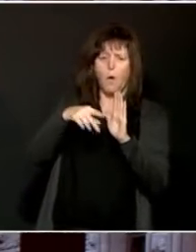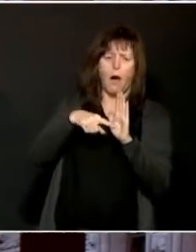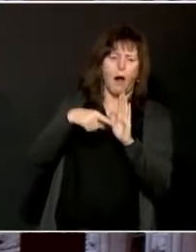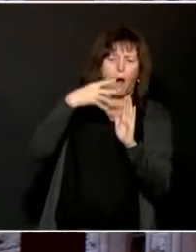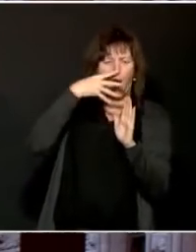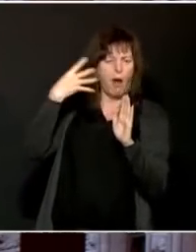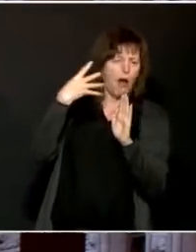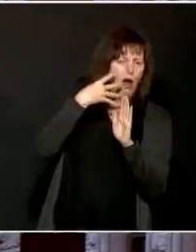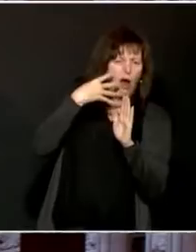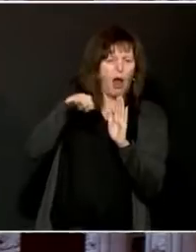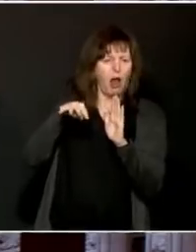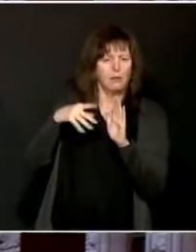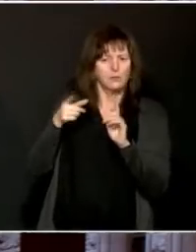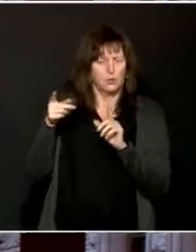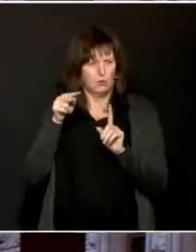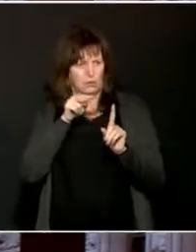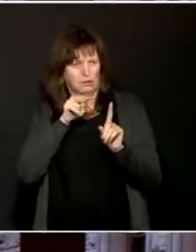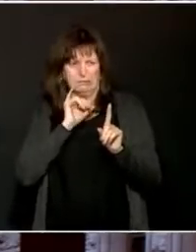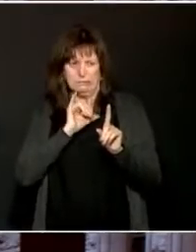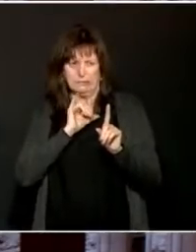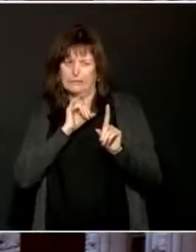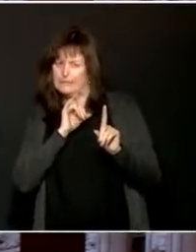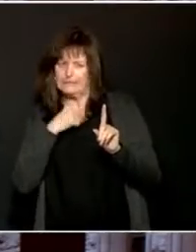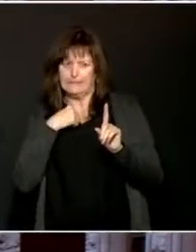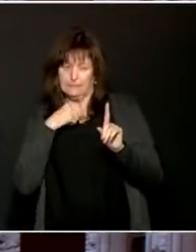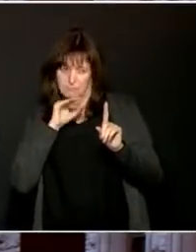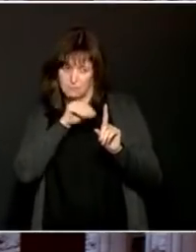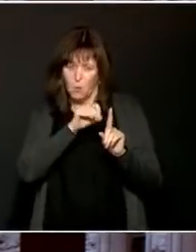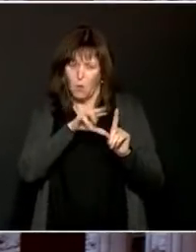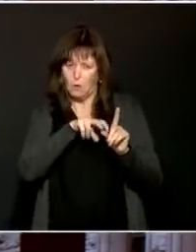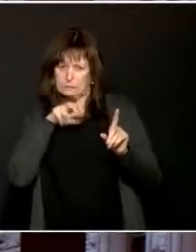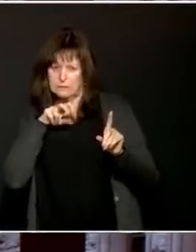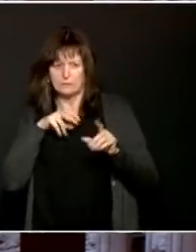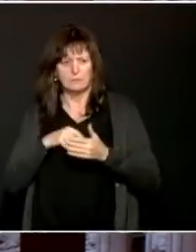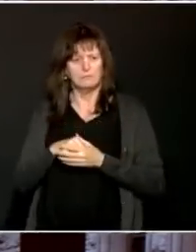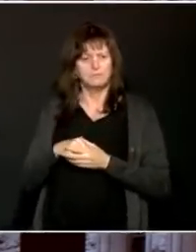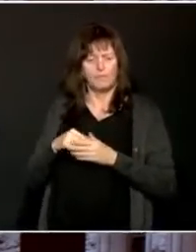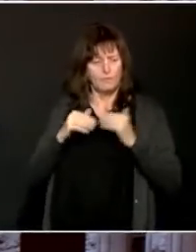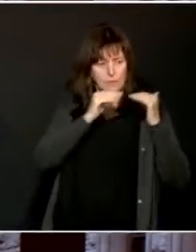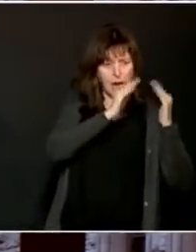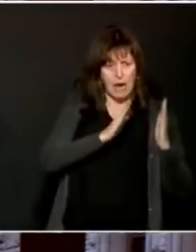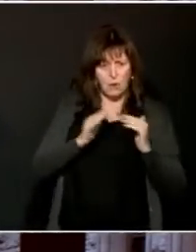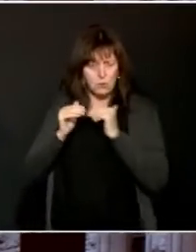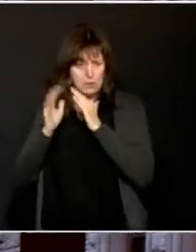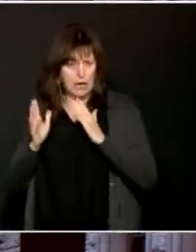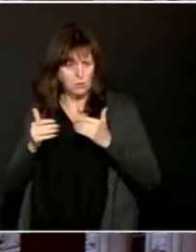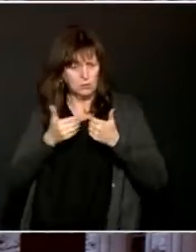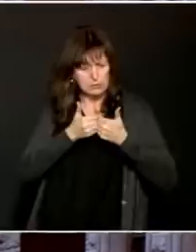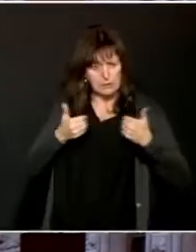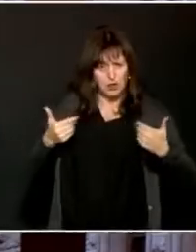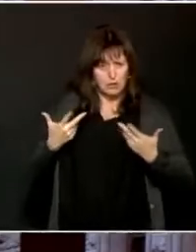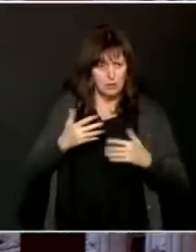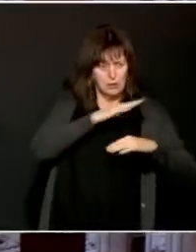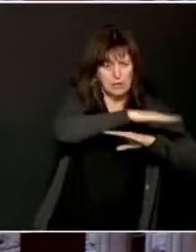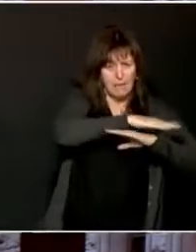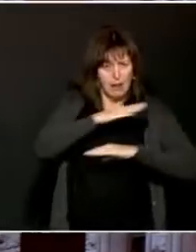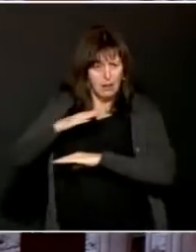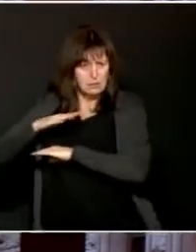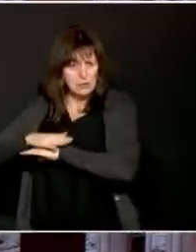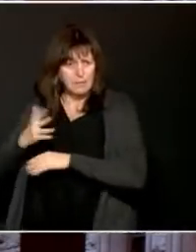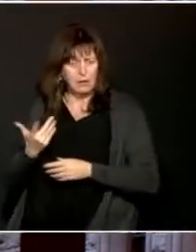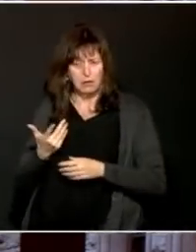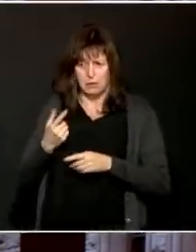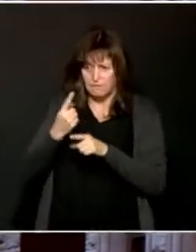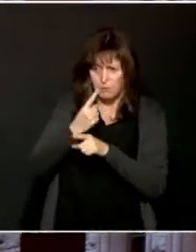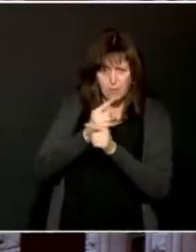distancing? Are households staying at their own tables? Is there proper masking and hand hygiene and other things in effect when you're